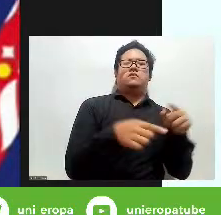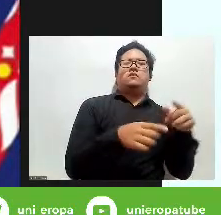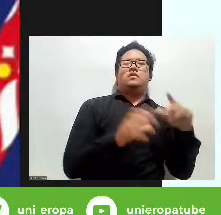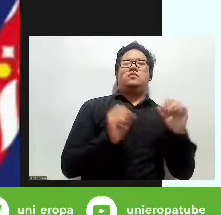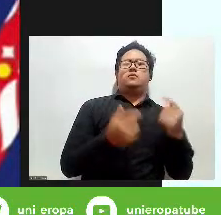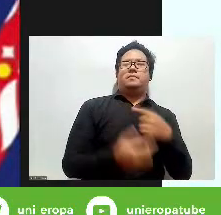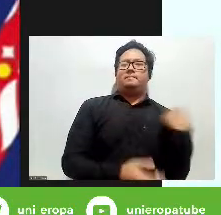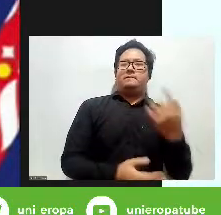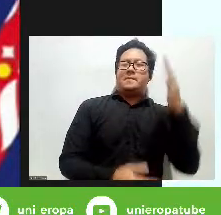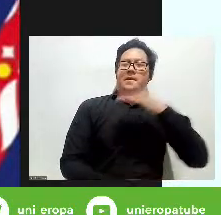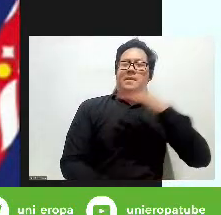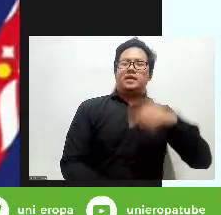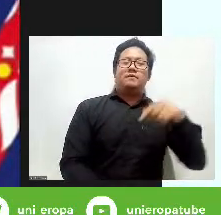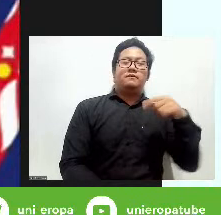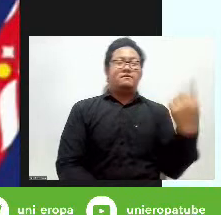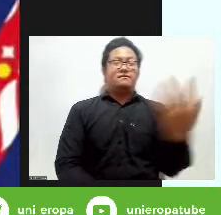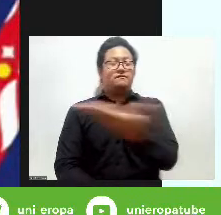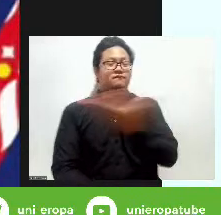tweet-tweet